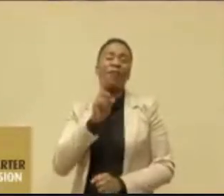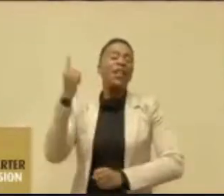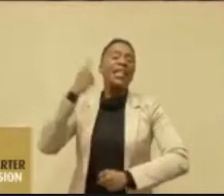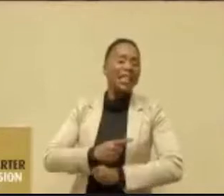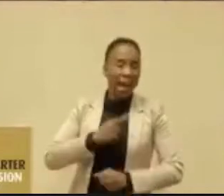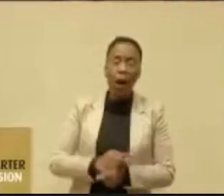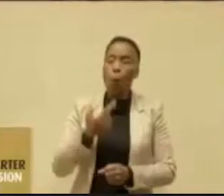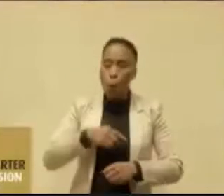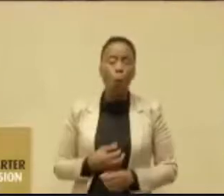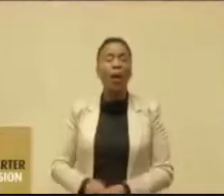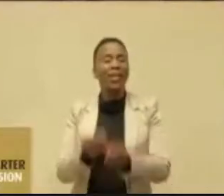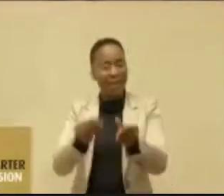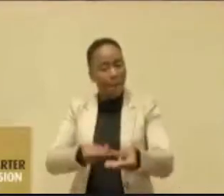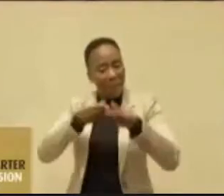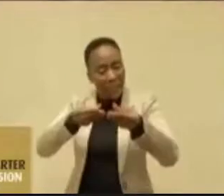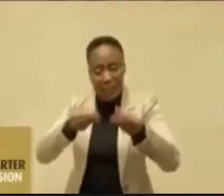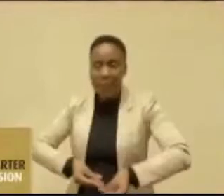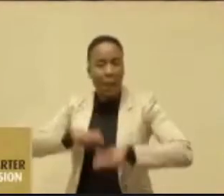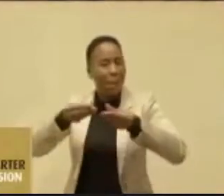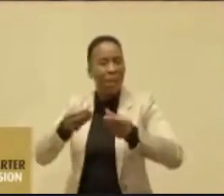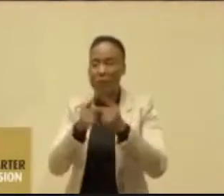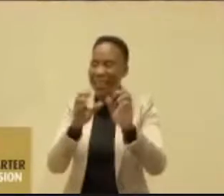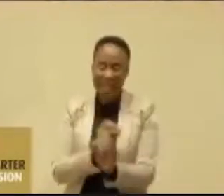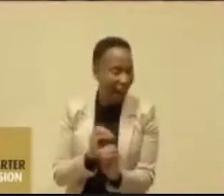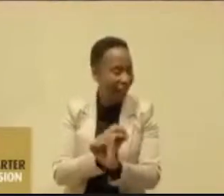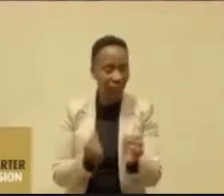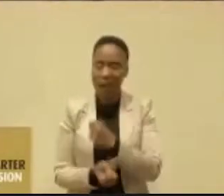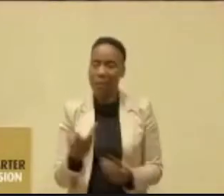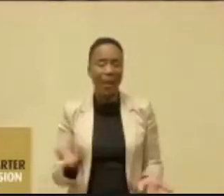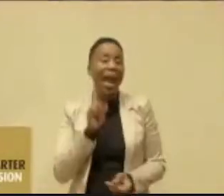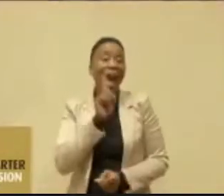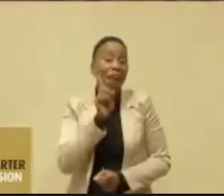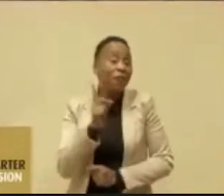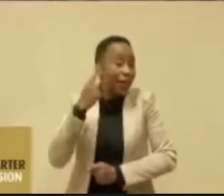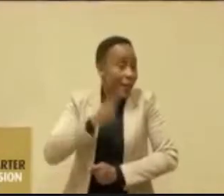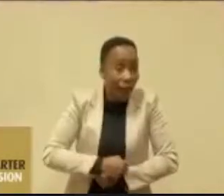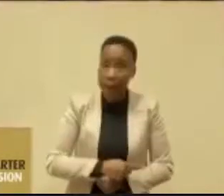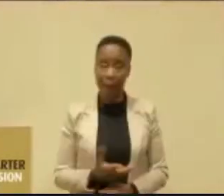we submit every day